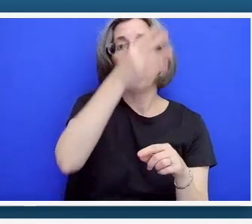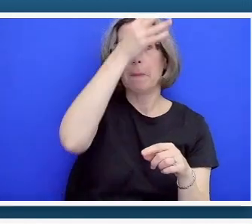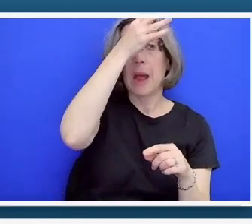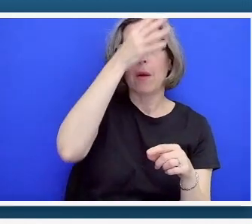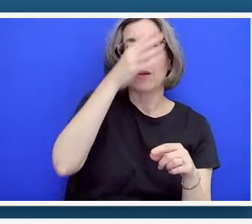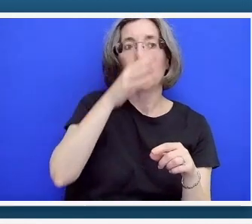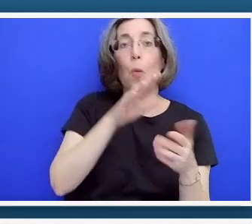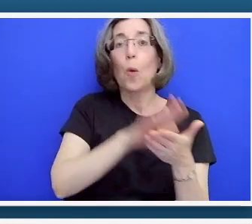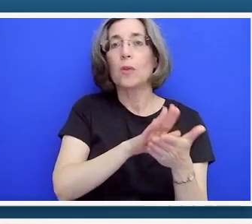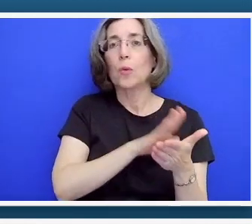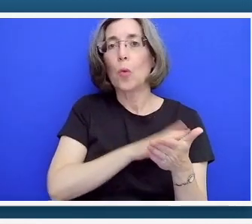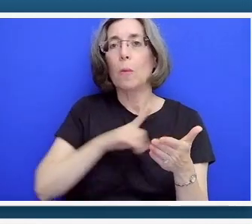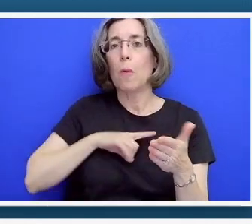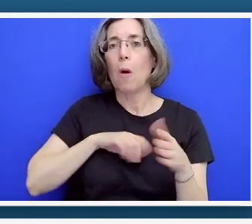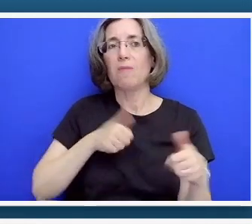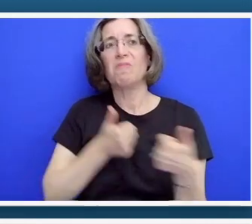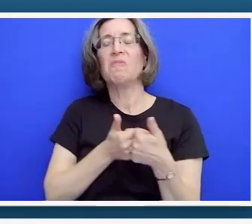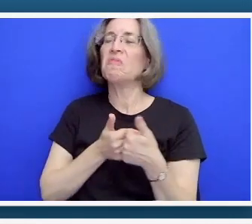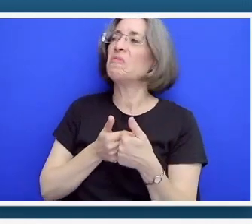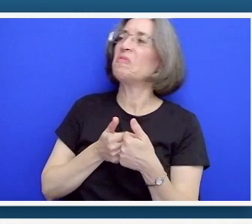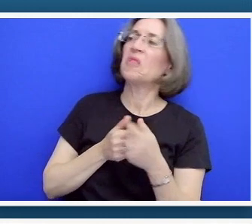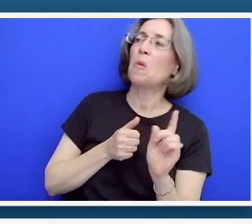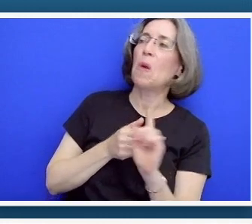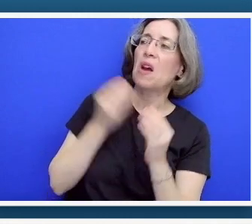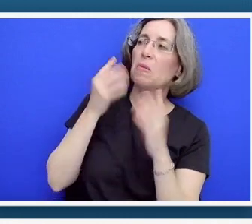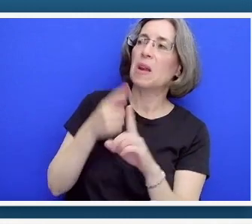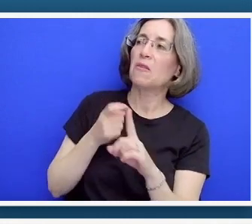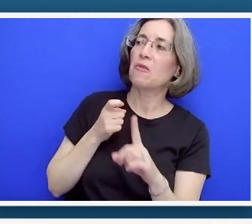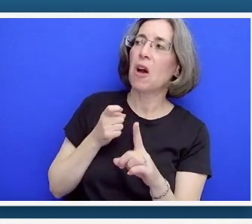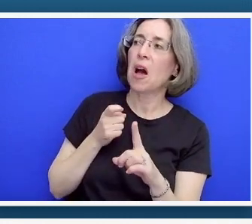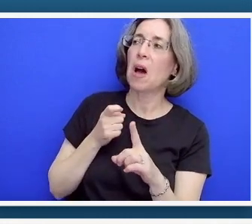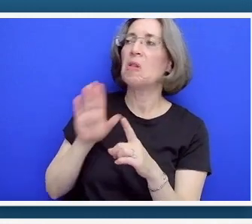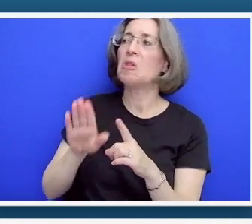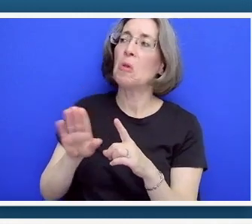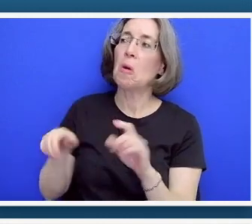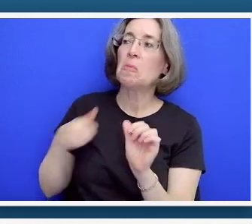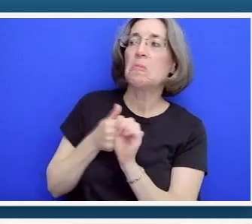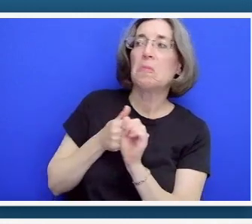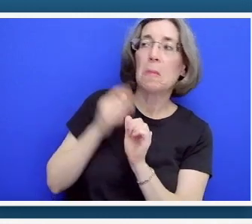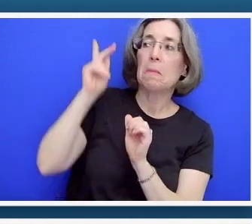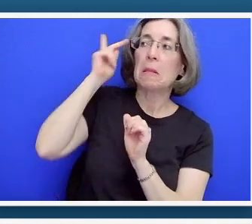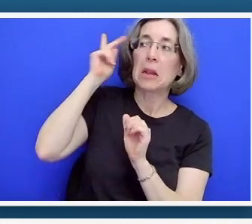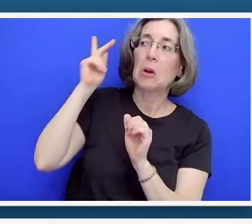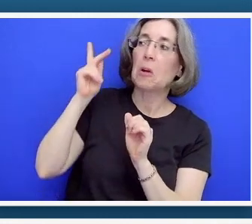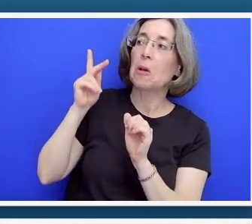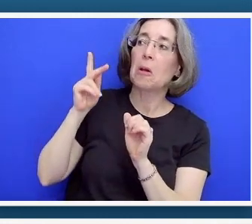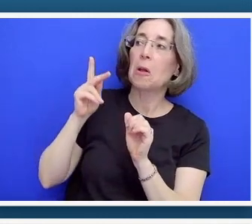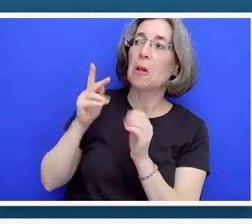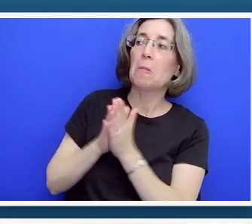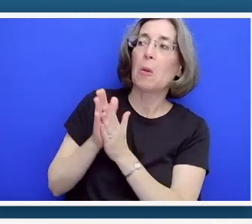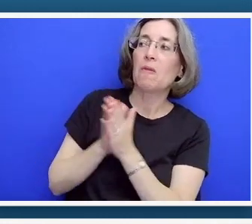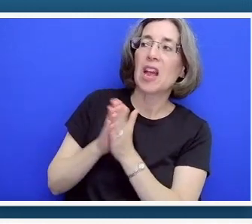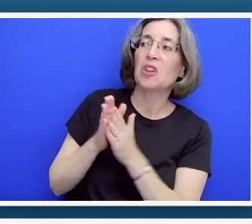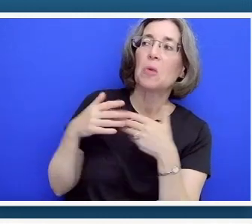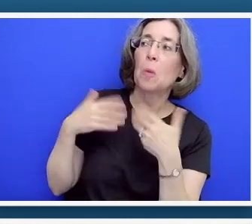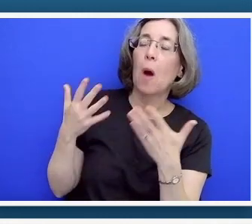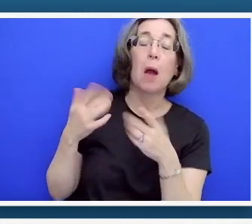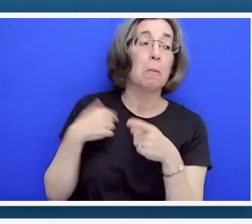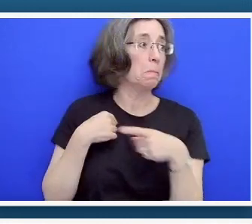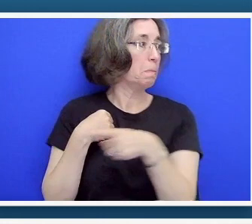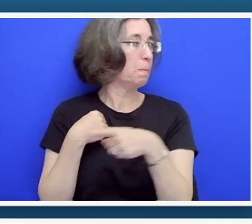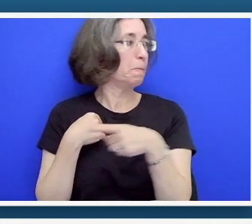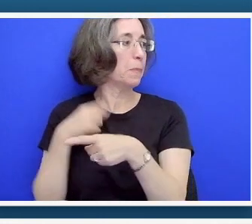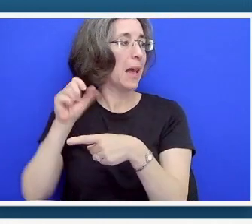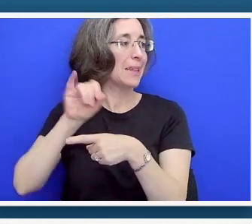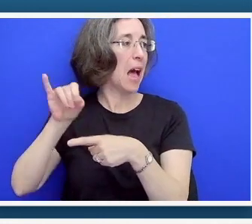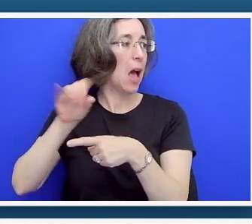my sources and making sure that I don't have any hidden political agendas, I can always turn them back to the Smithsonian's